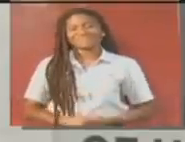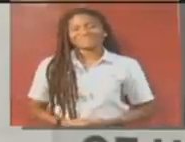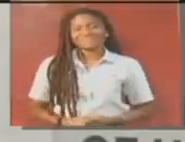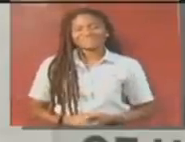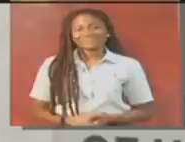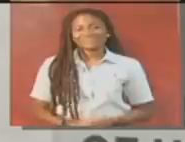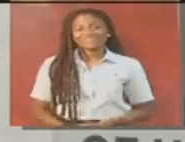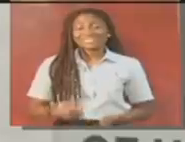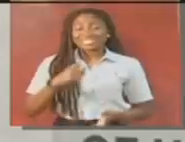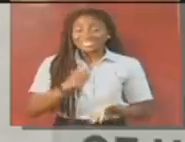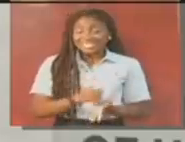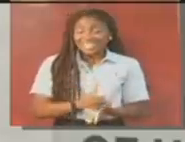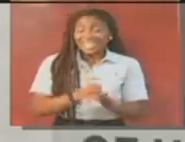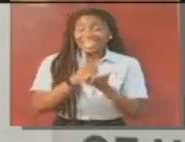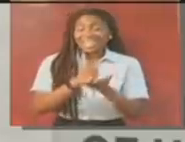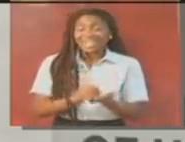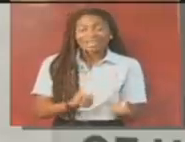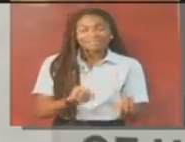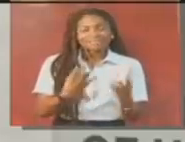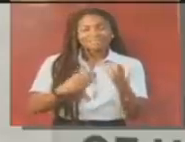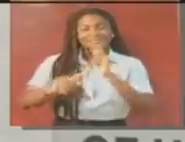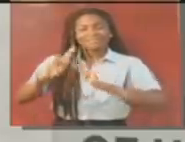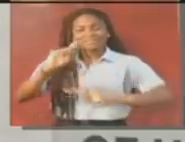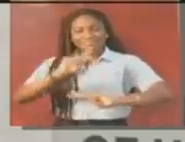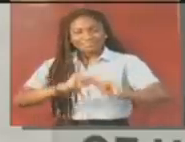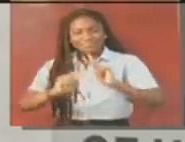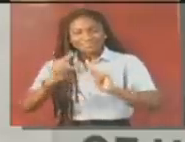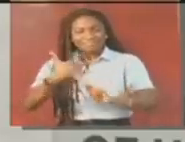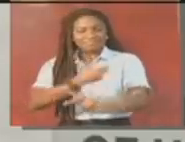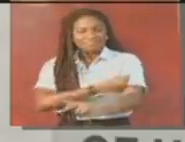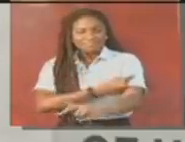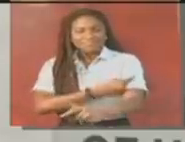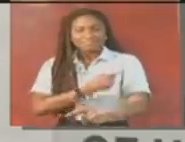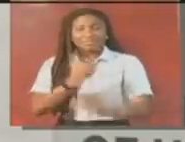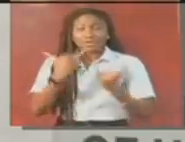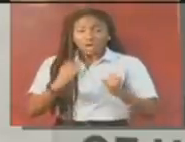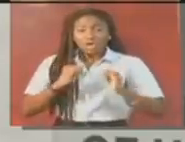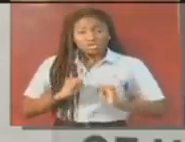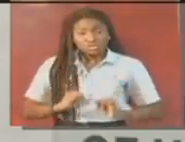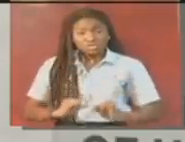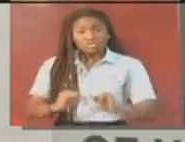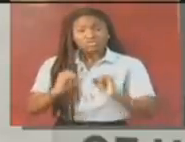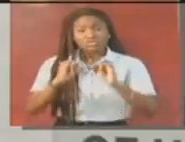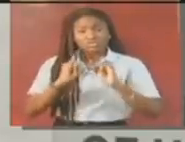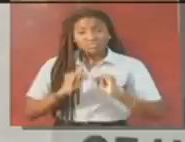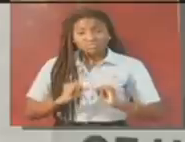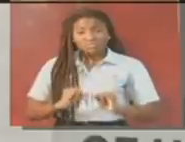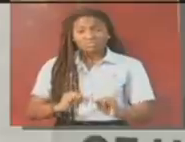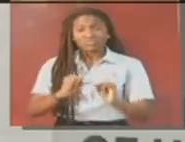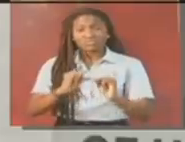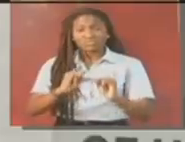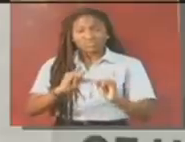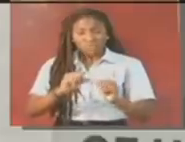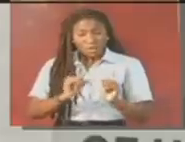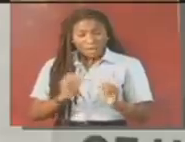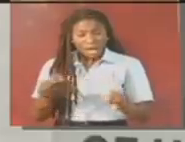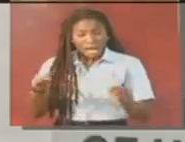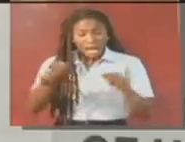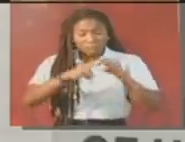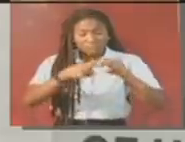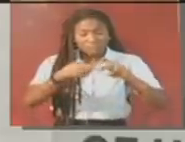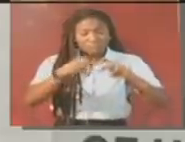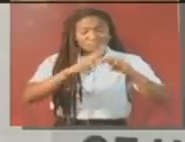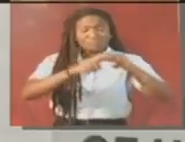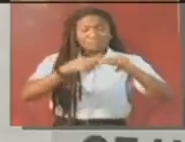contributed significantly to vaccinated total figures. We continue to surpass projected daily uptake, which demonstrate